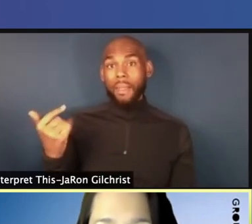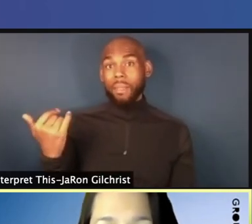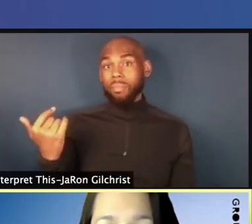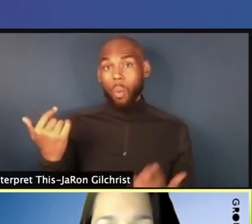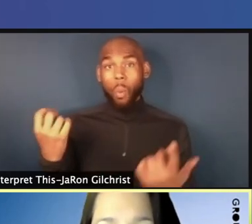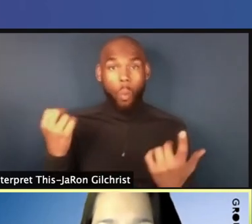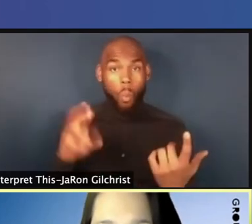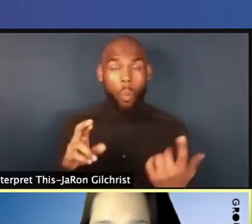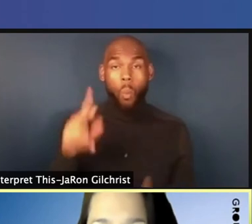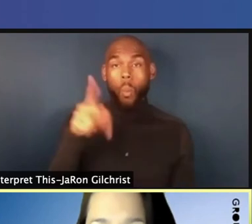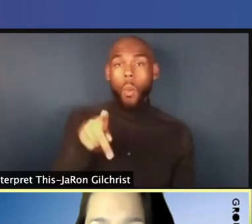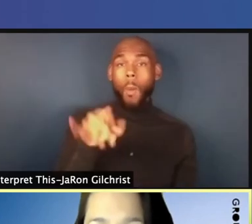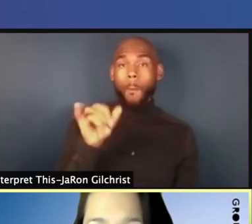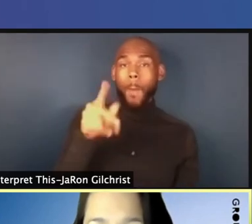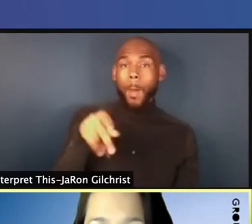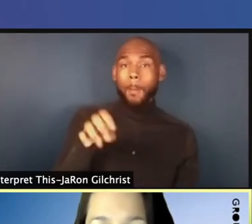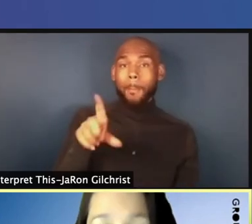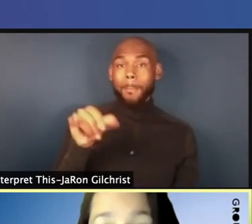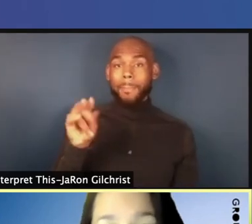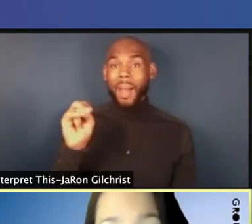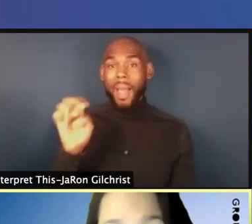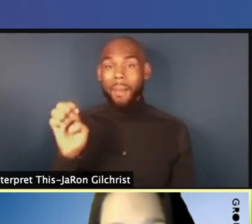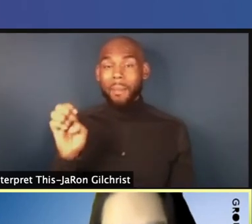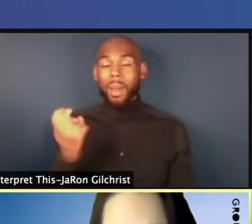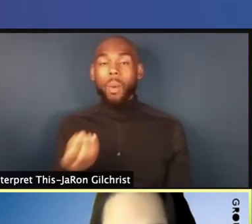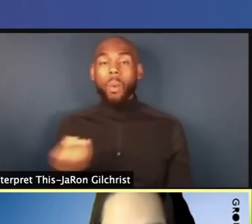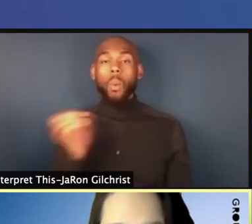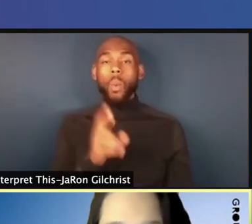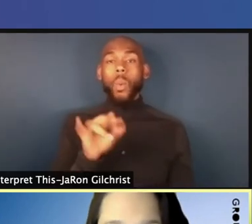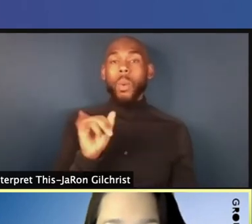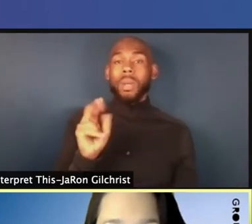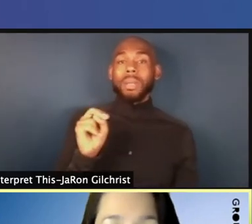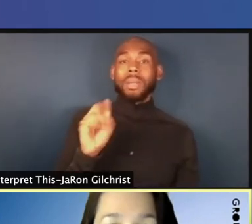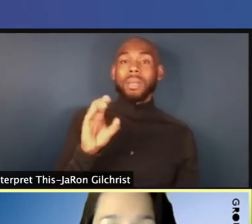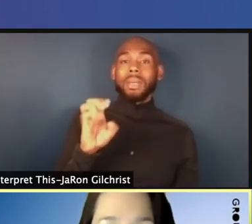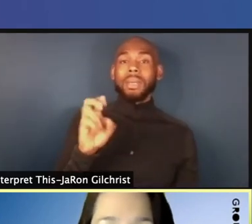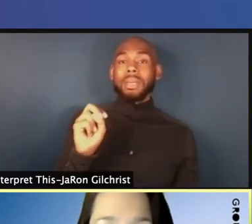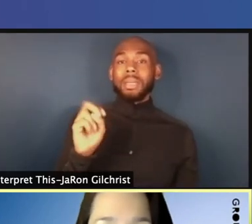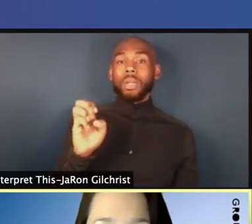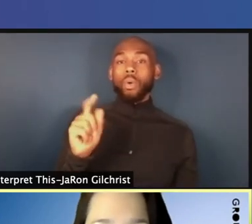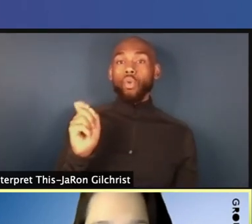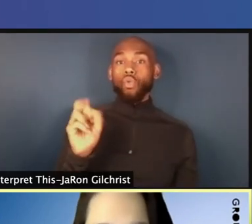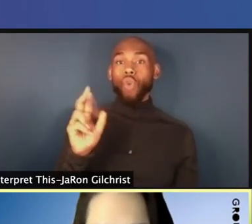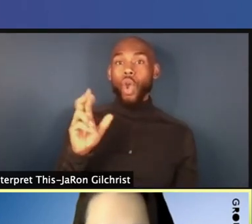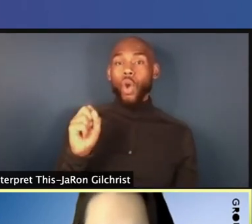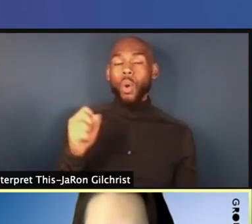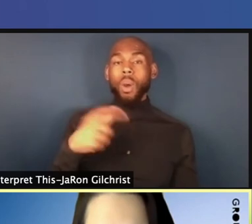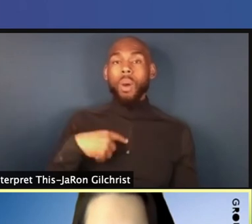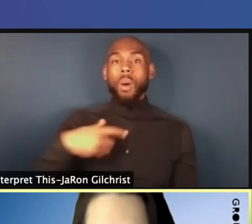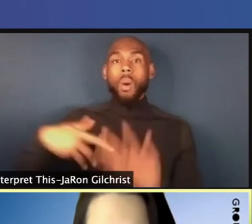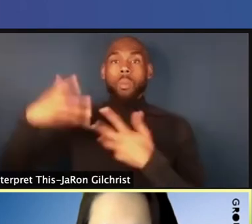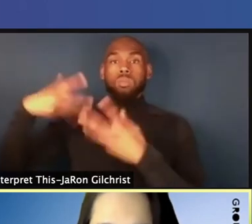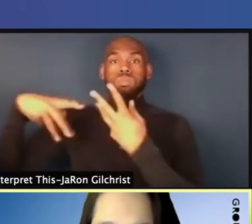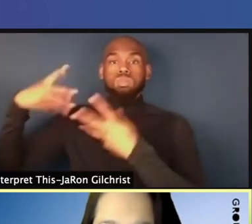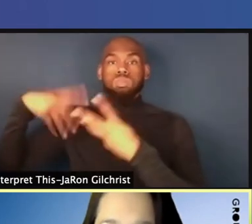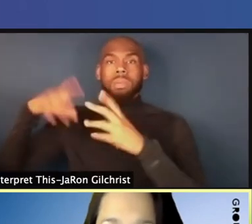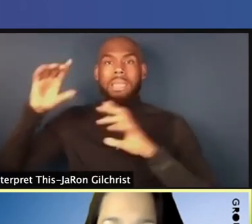it's pipelines, whether it's incinerators like here in Baltimore that are spewing chemicals into the predominantly Black